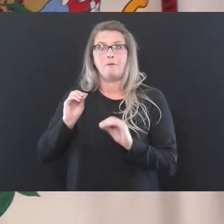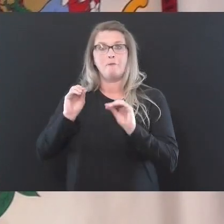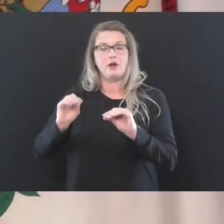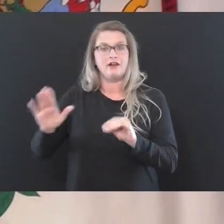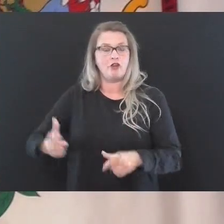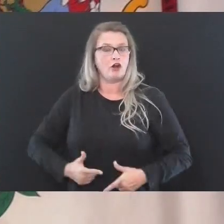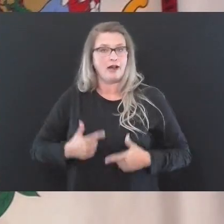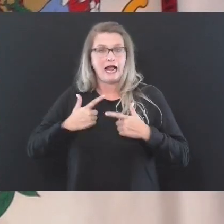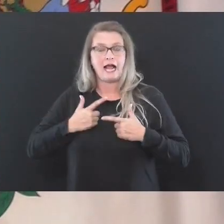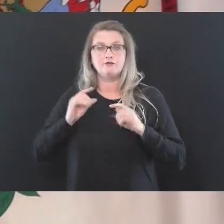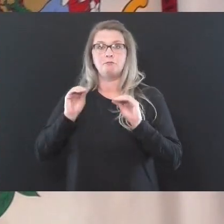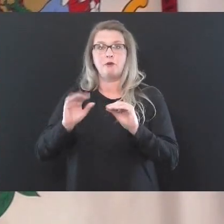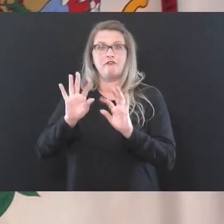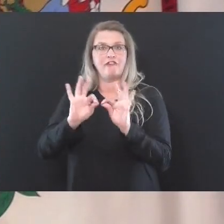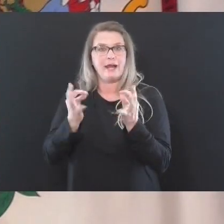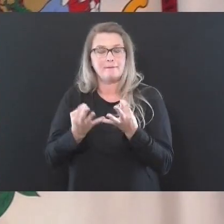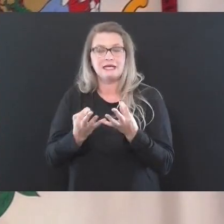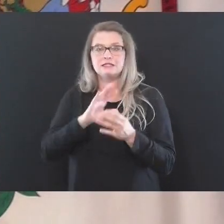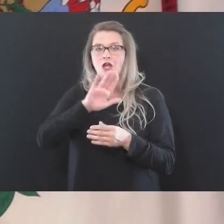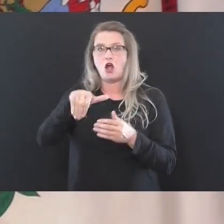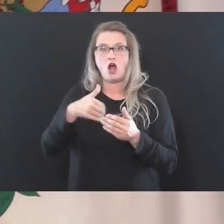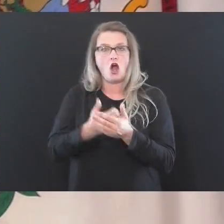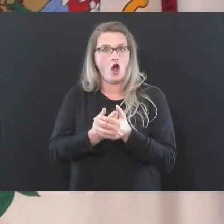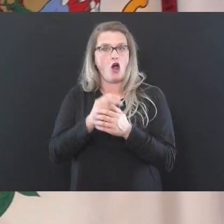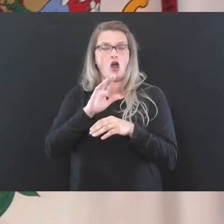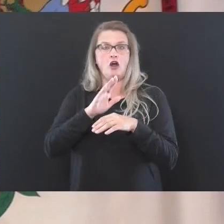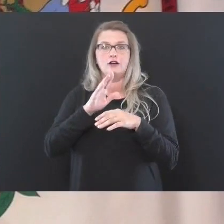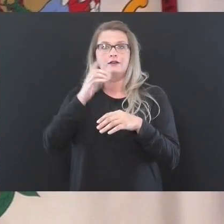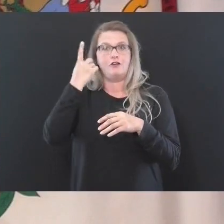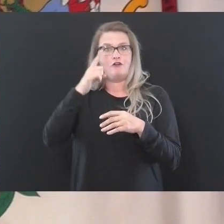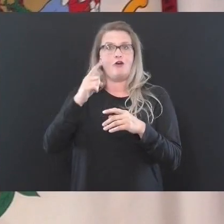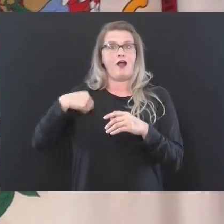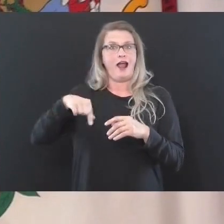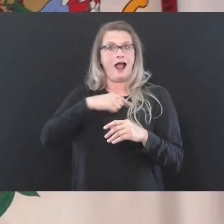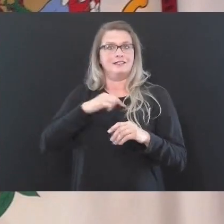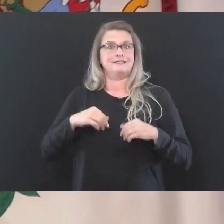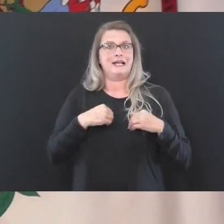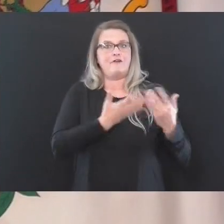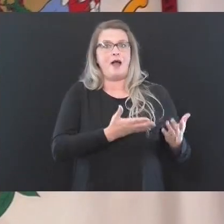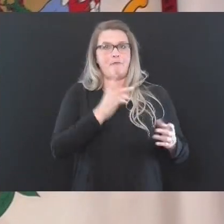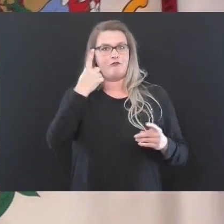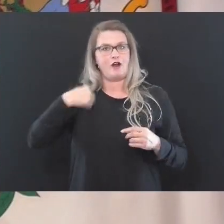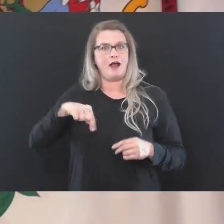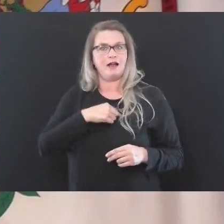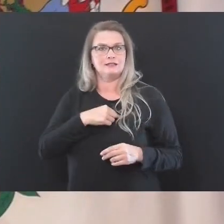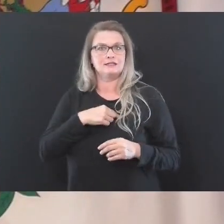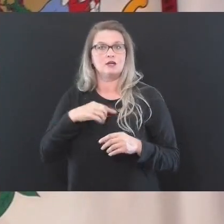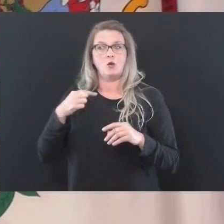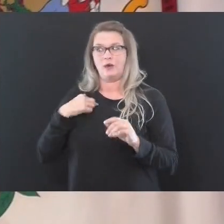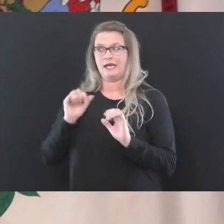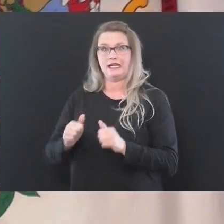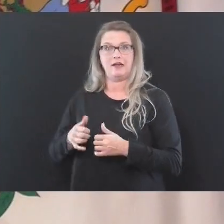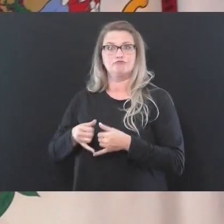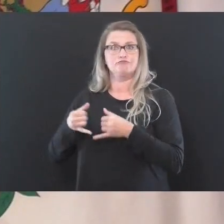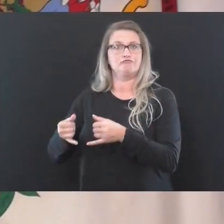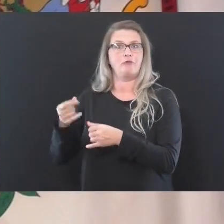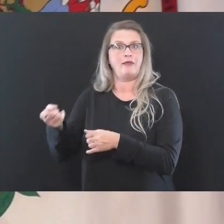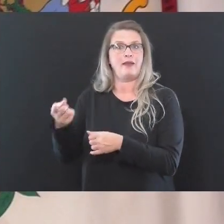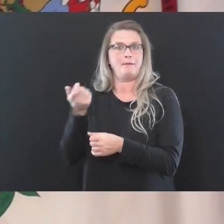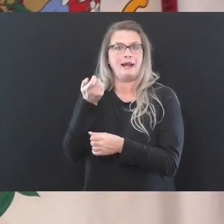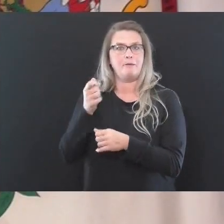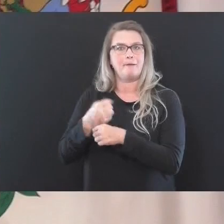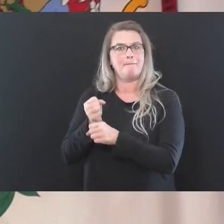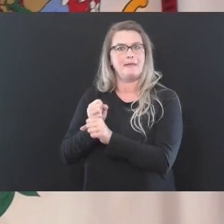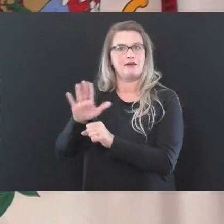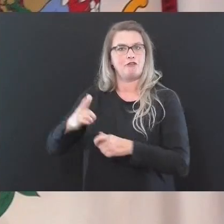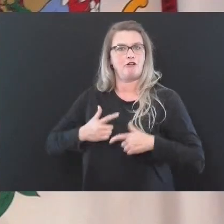putting their families all on the line for all of us. And if we could reward them and make life just a little bit easier and